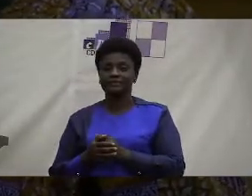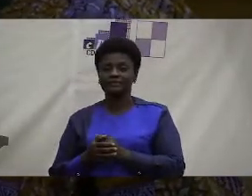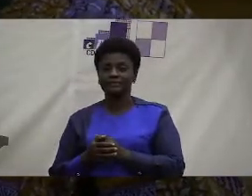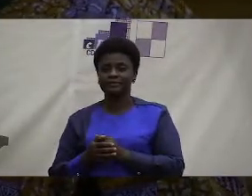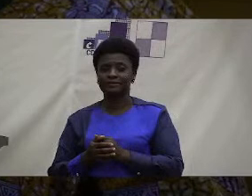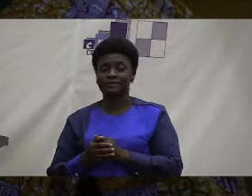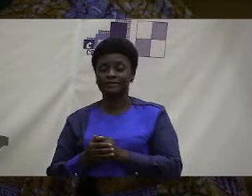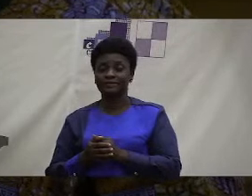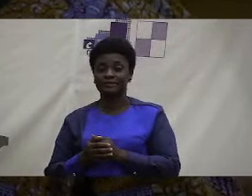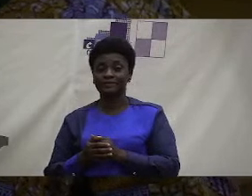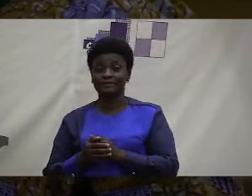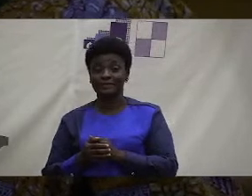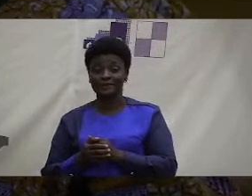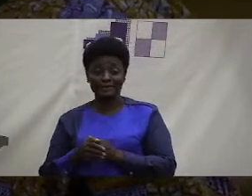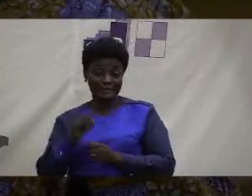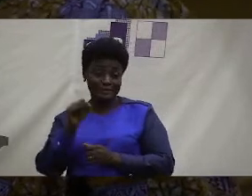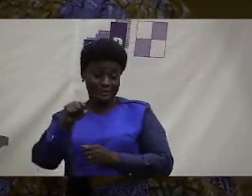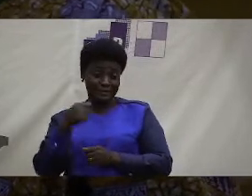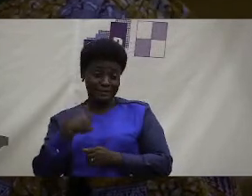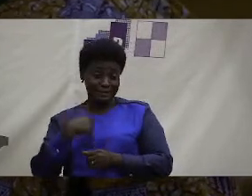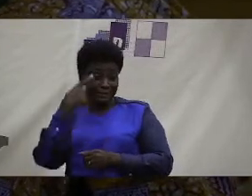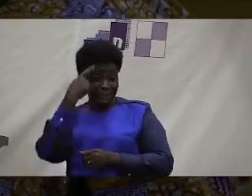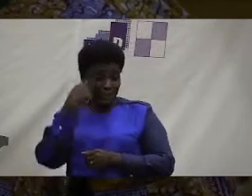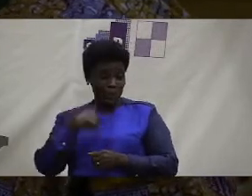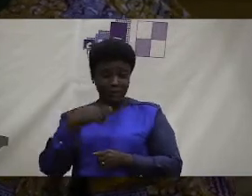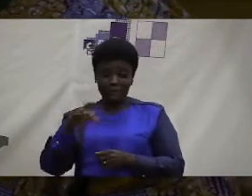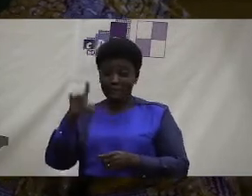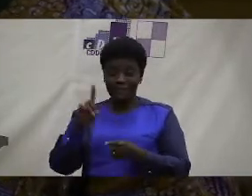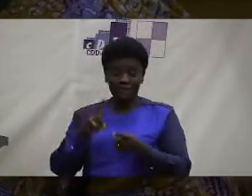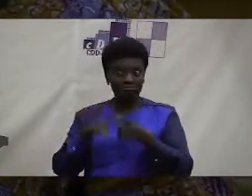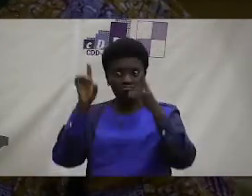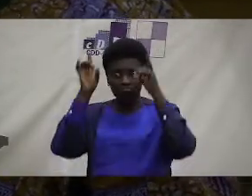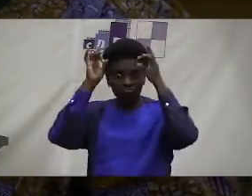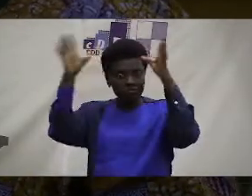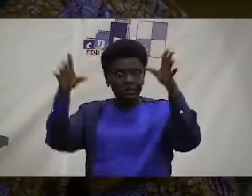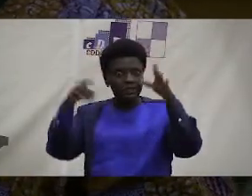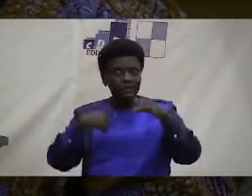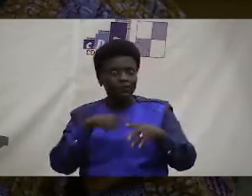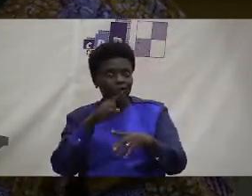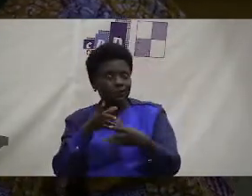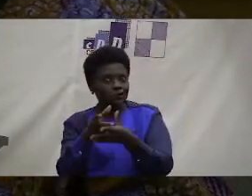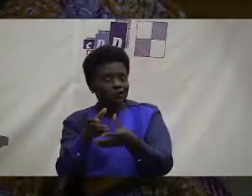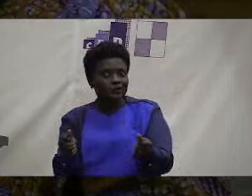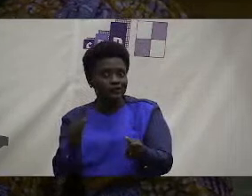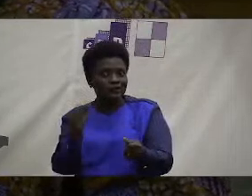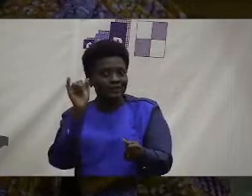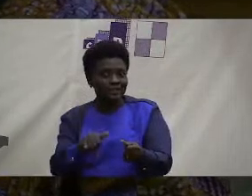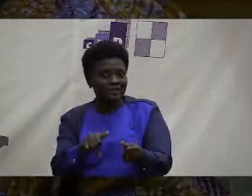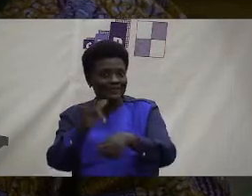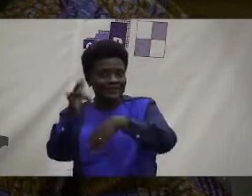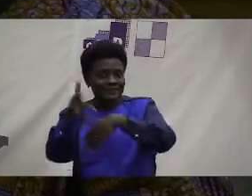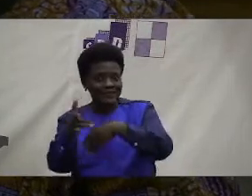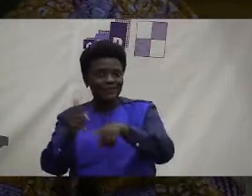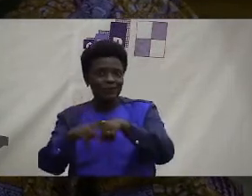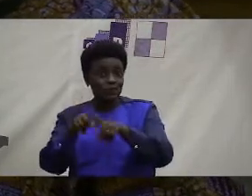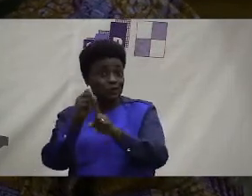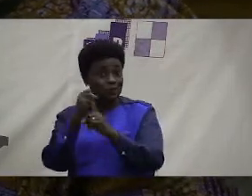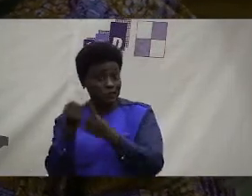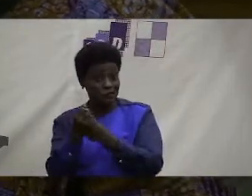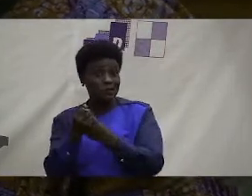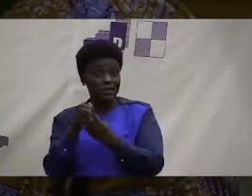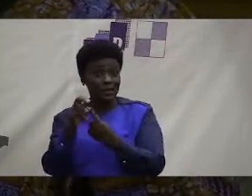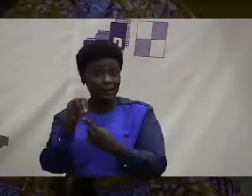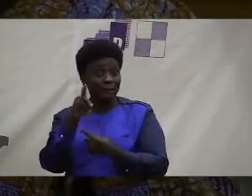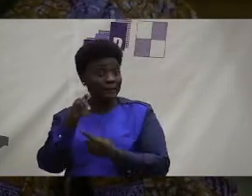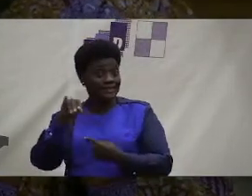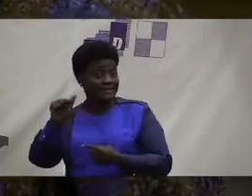will find it very dangerous if we don't tackle the effects of social media. Number